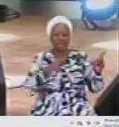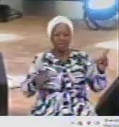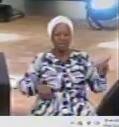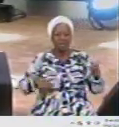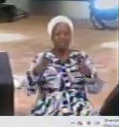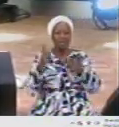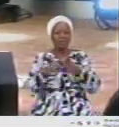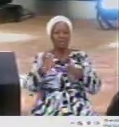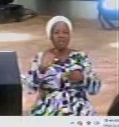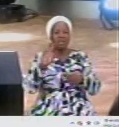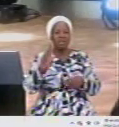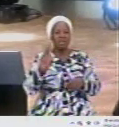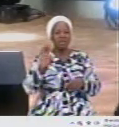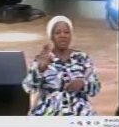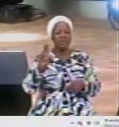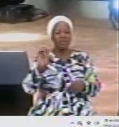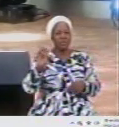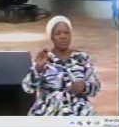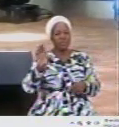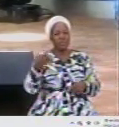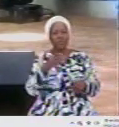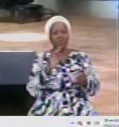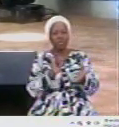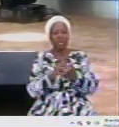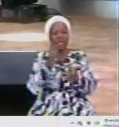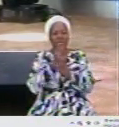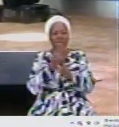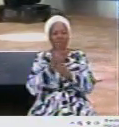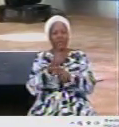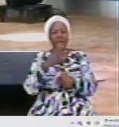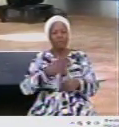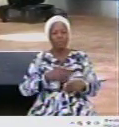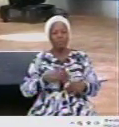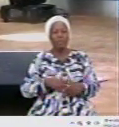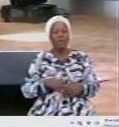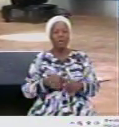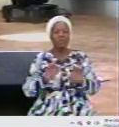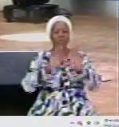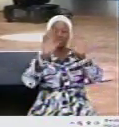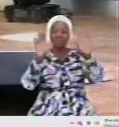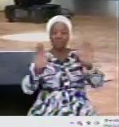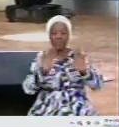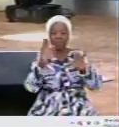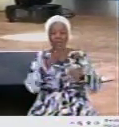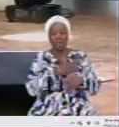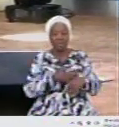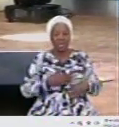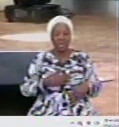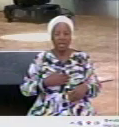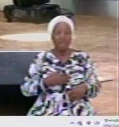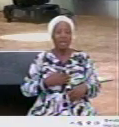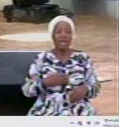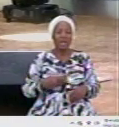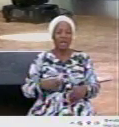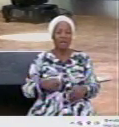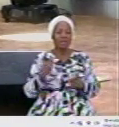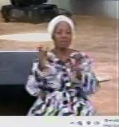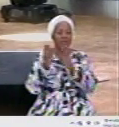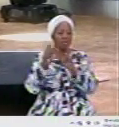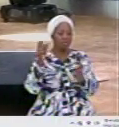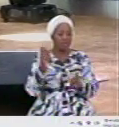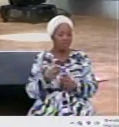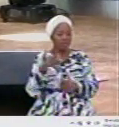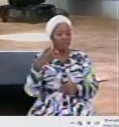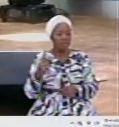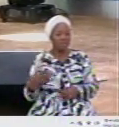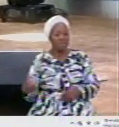eunuchs that keep my Sabbath and choose the things that please me and take hold of